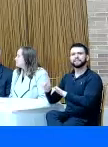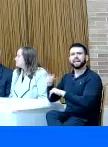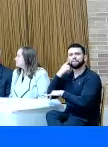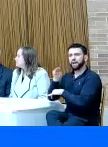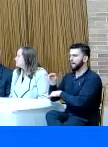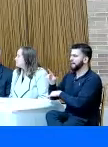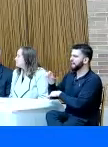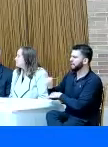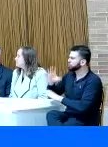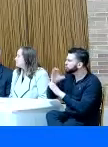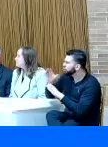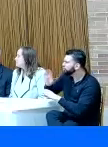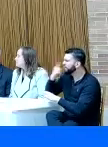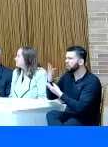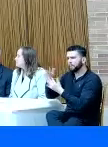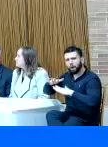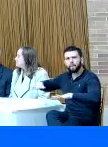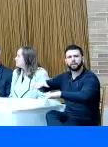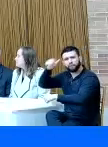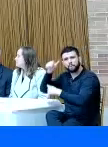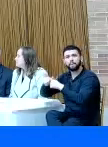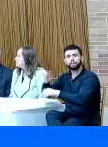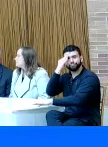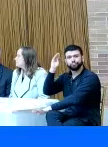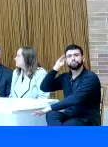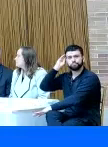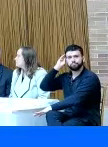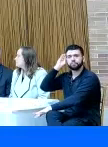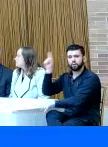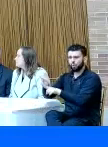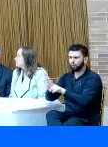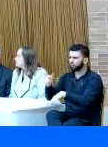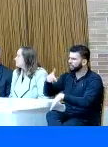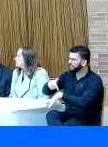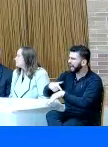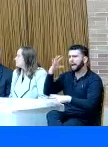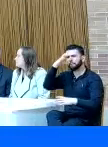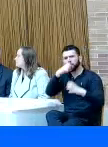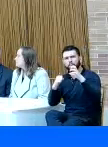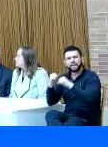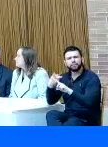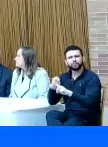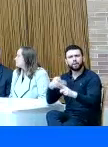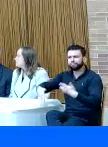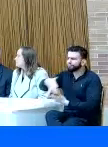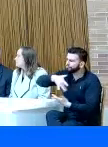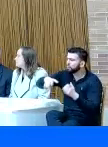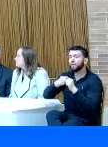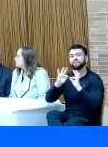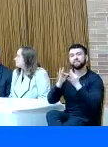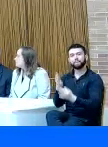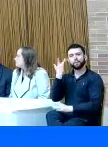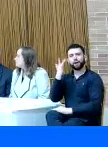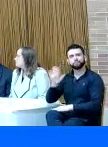that property okay remember how much time you missed from your family because you were doing your